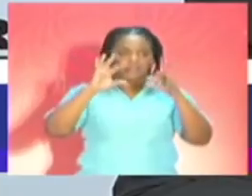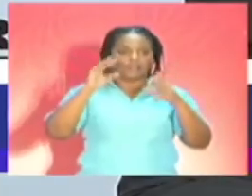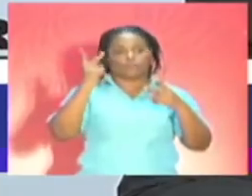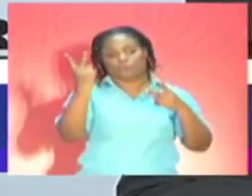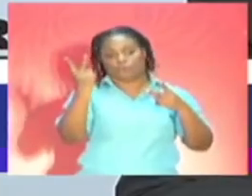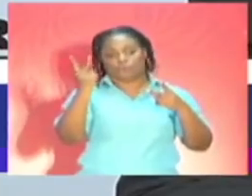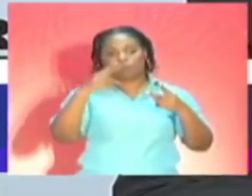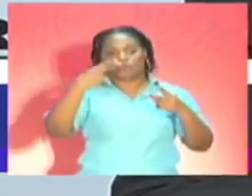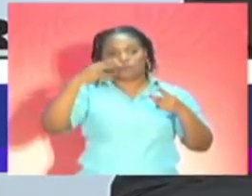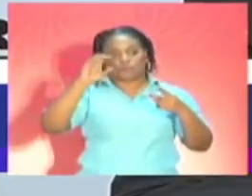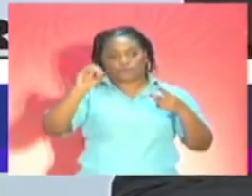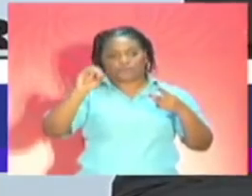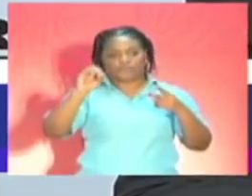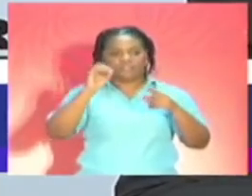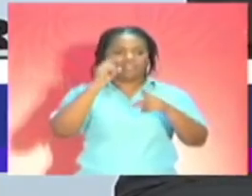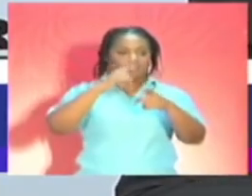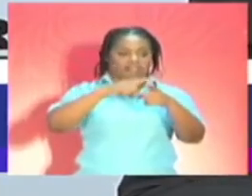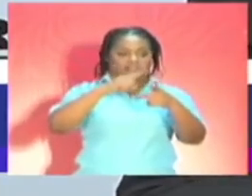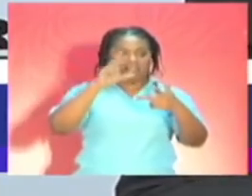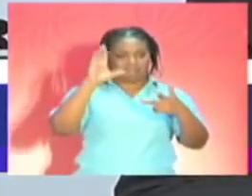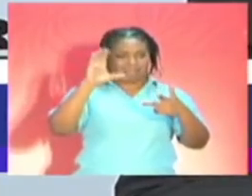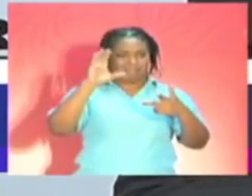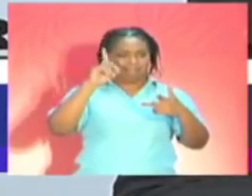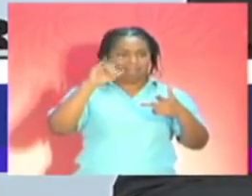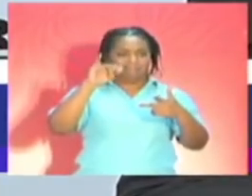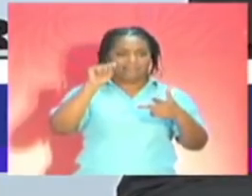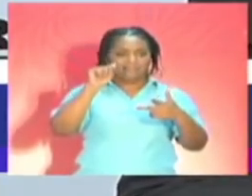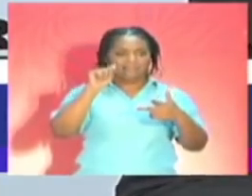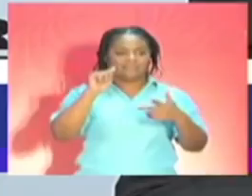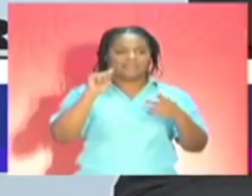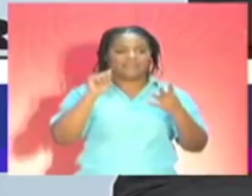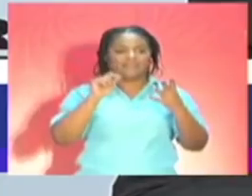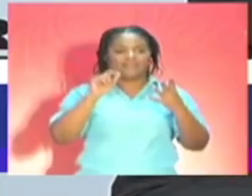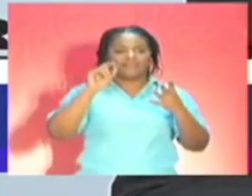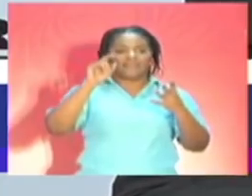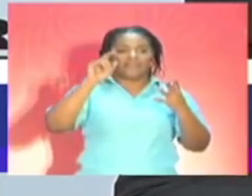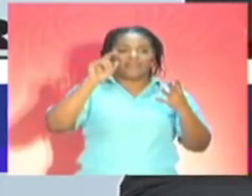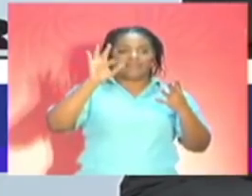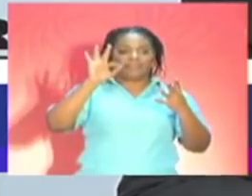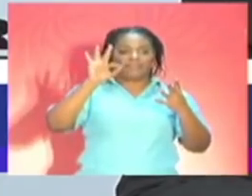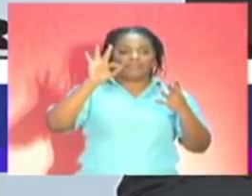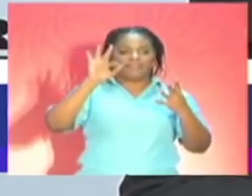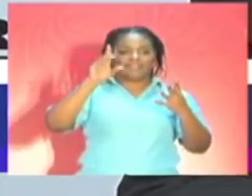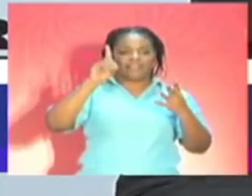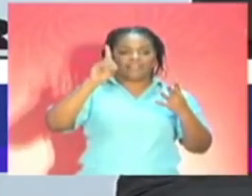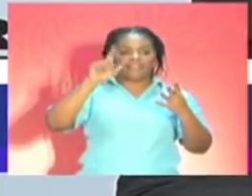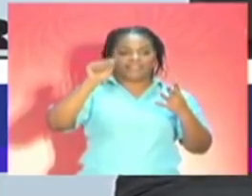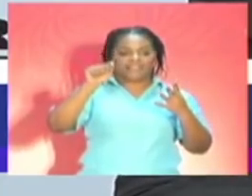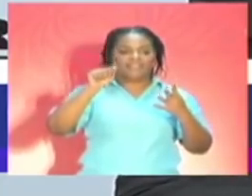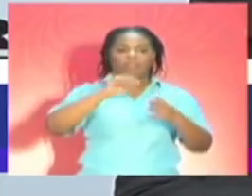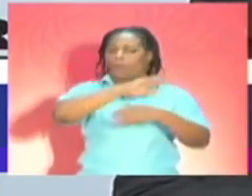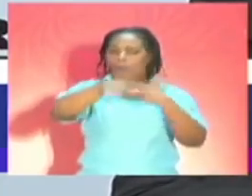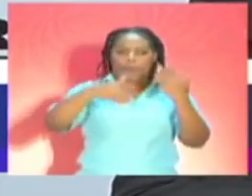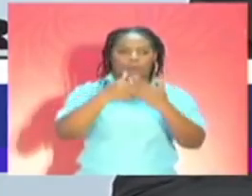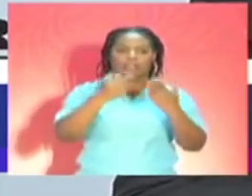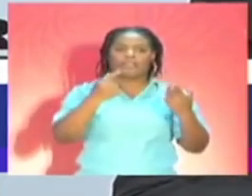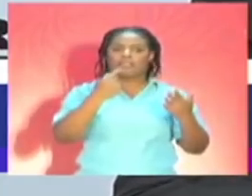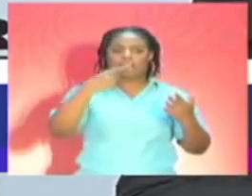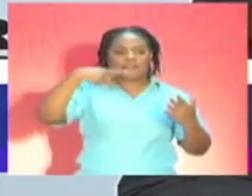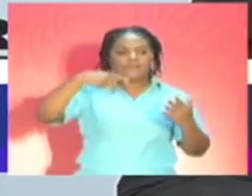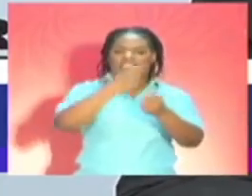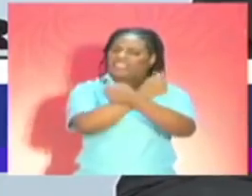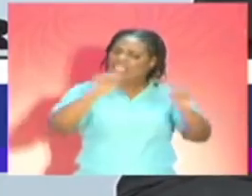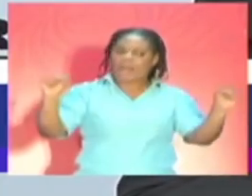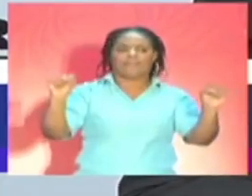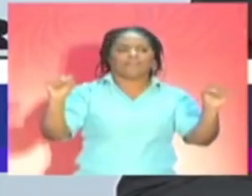the FDA have said multiple times that the Pfizer COVID-19 vaccine is safe and effective. But what are the